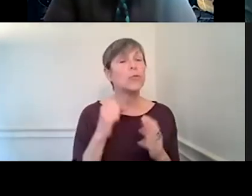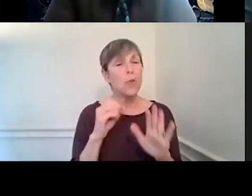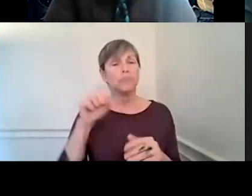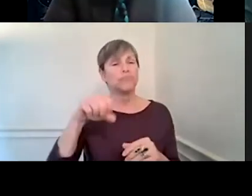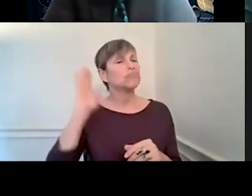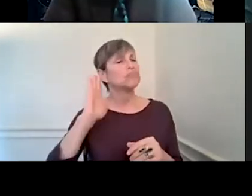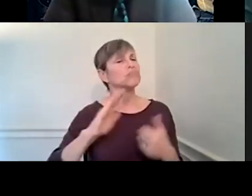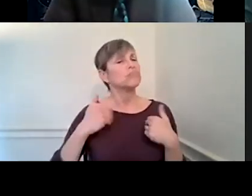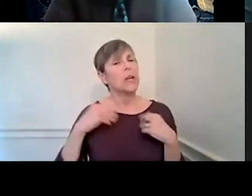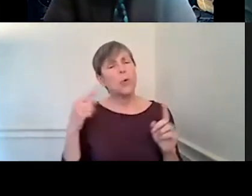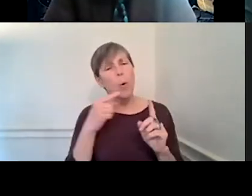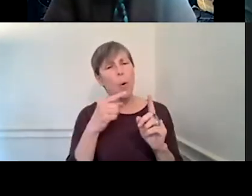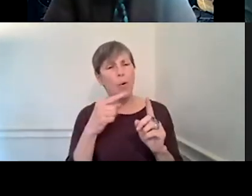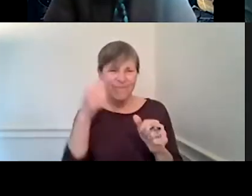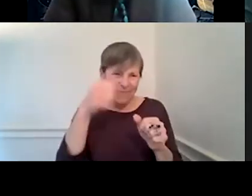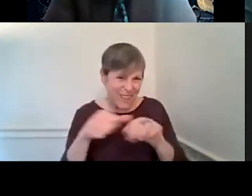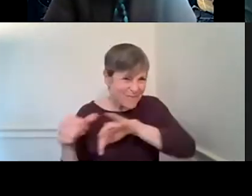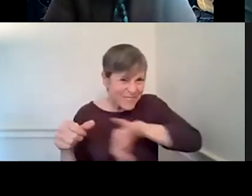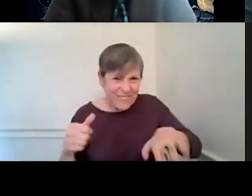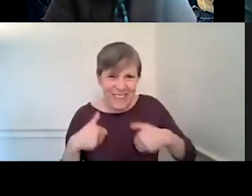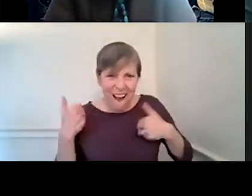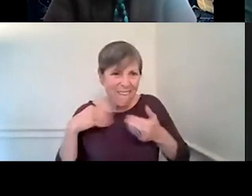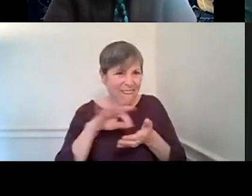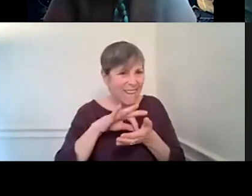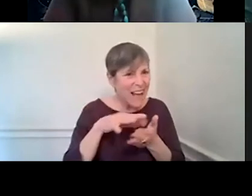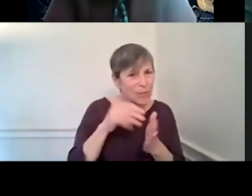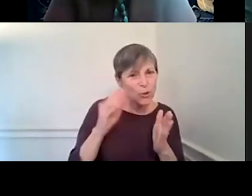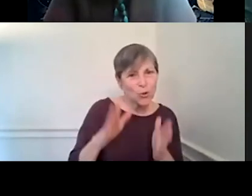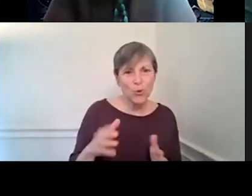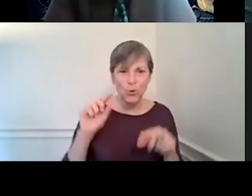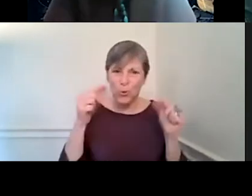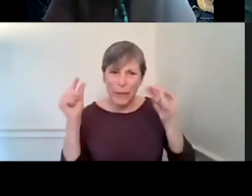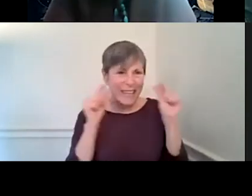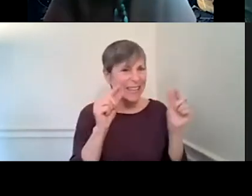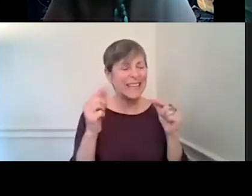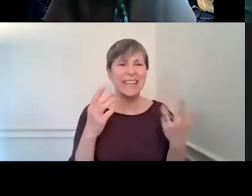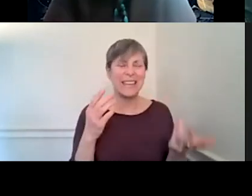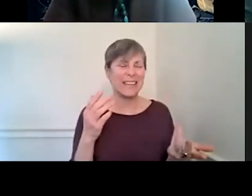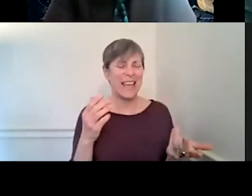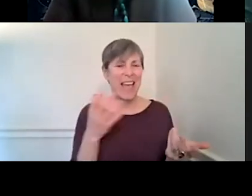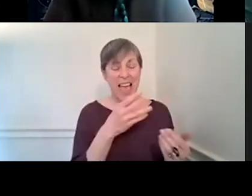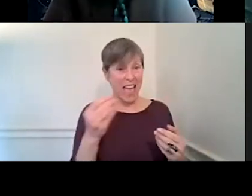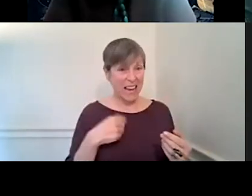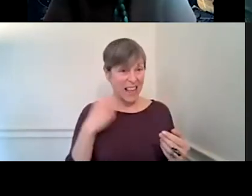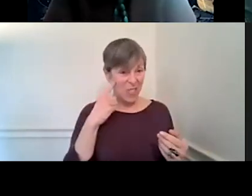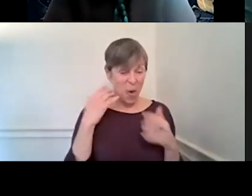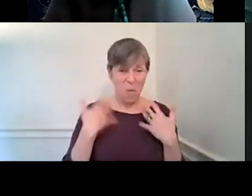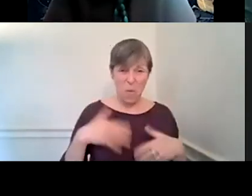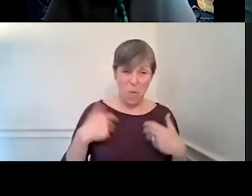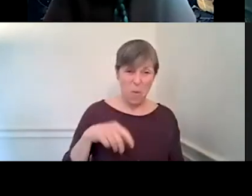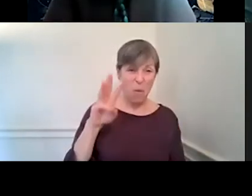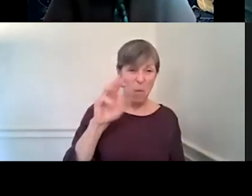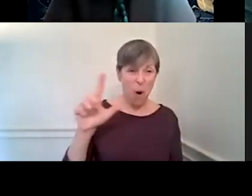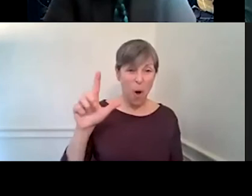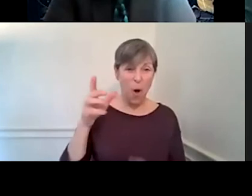sort of, you know, I was a young accounting student and just really feeling that, my God, with all the, you know, Wall Street wolf and all of